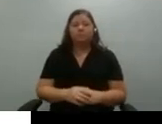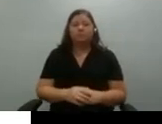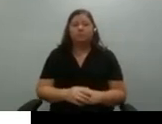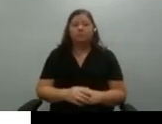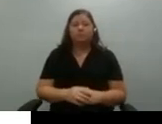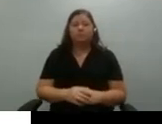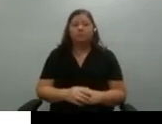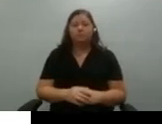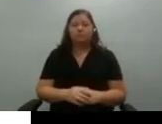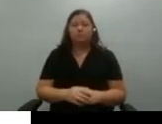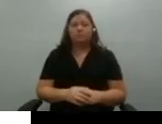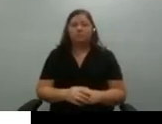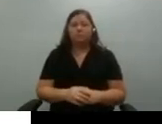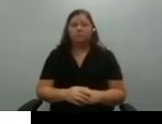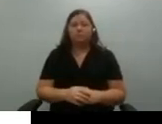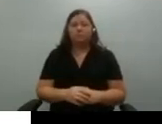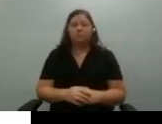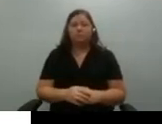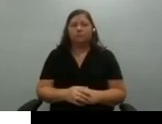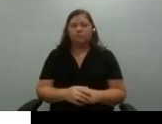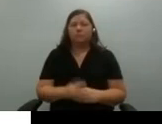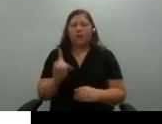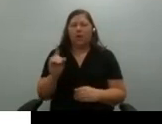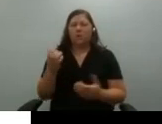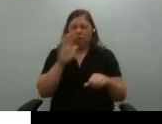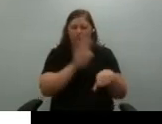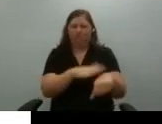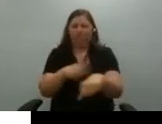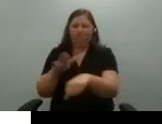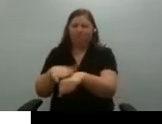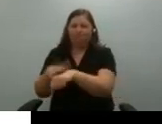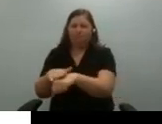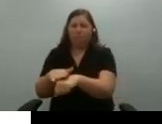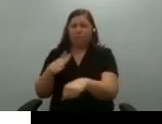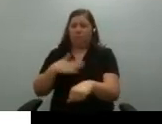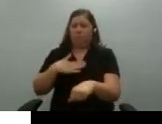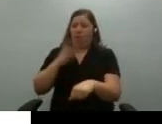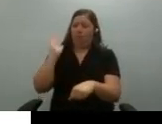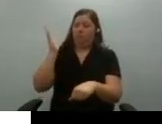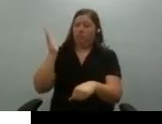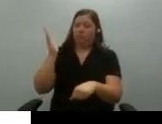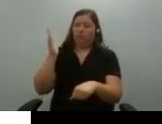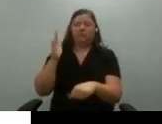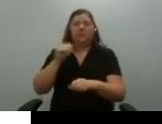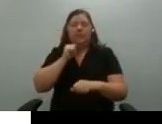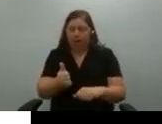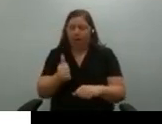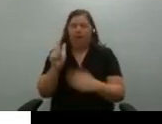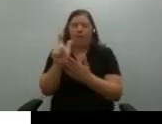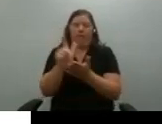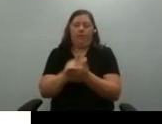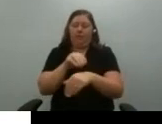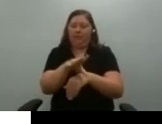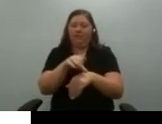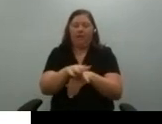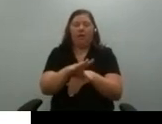I just wanted to note up front that this presentation should not be considered legal advice. I'll be giving you general information, but cannot